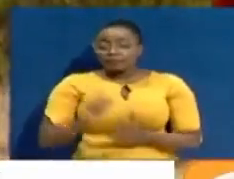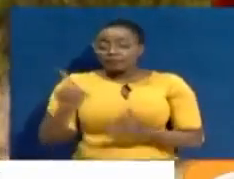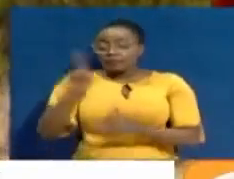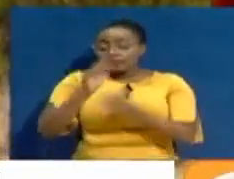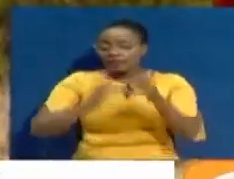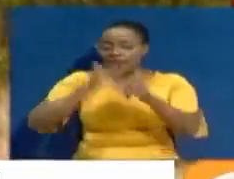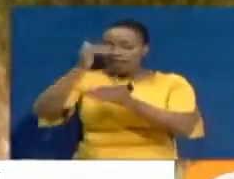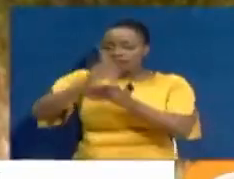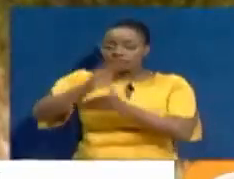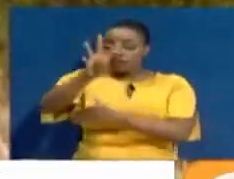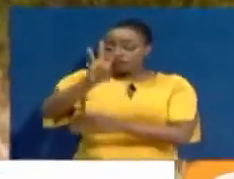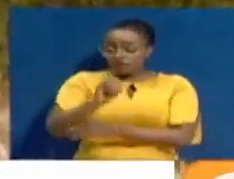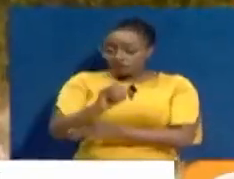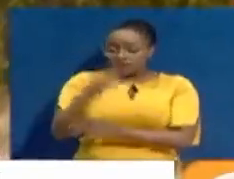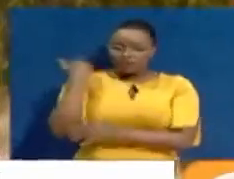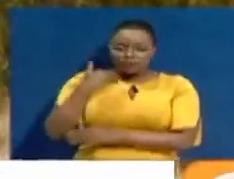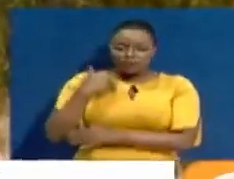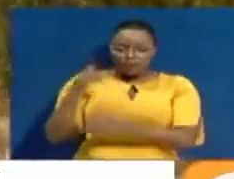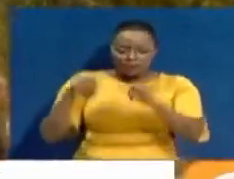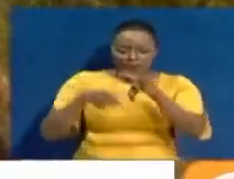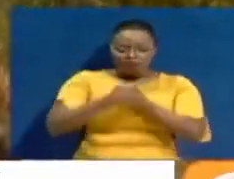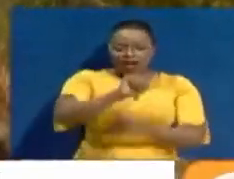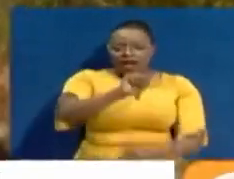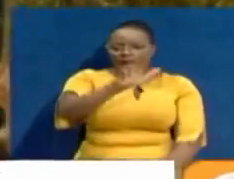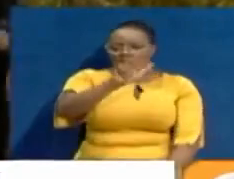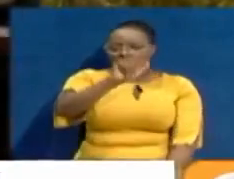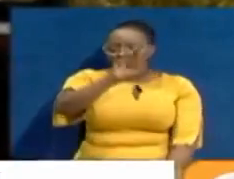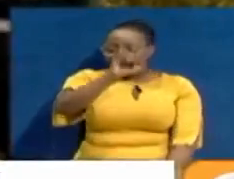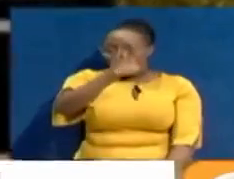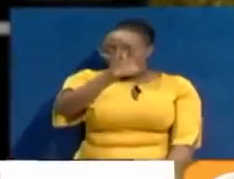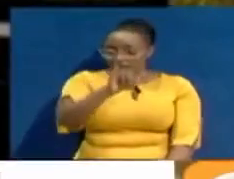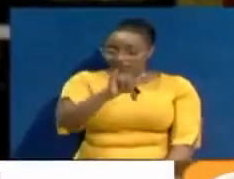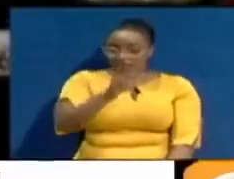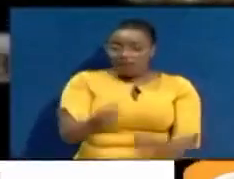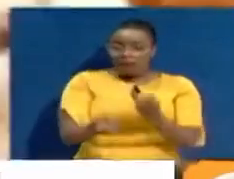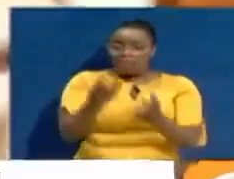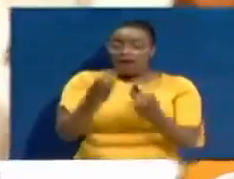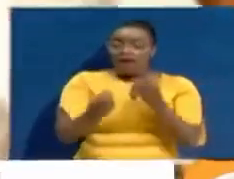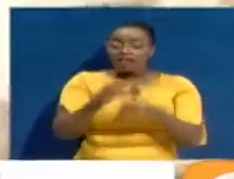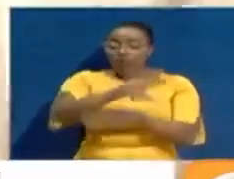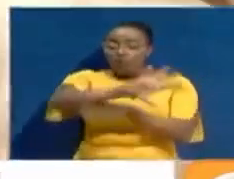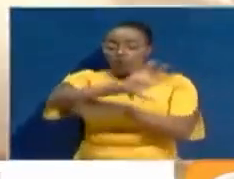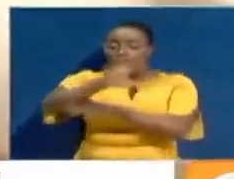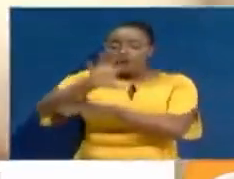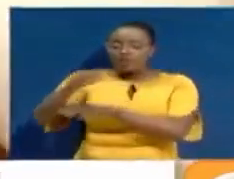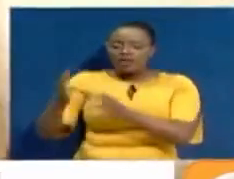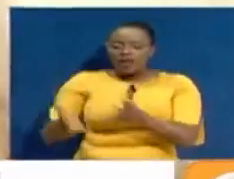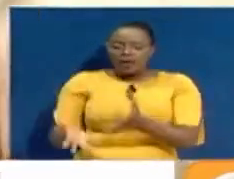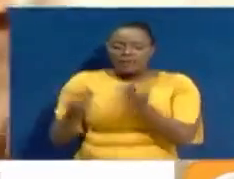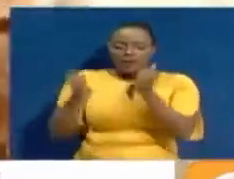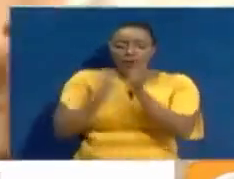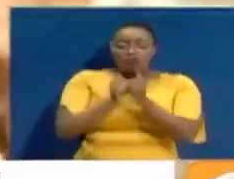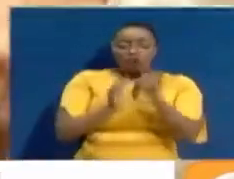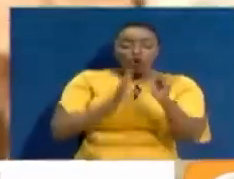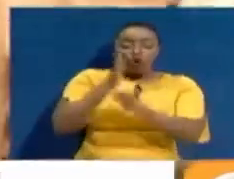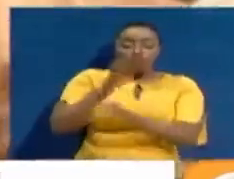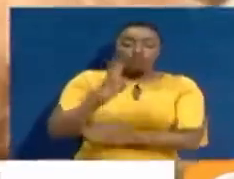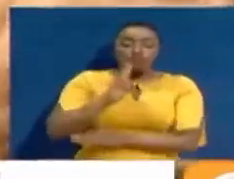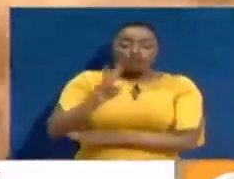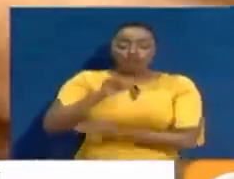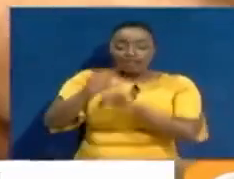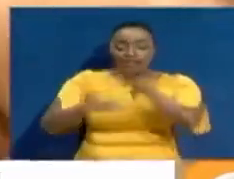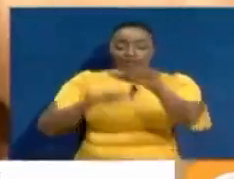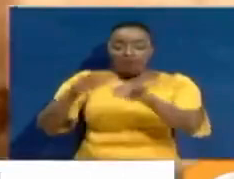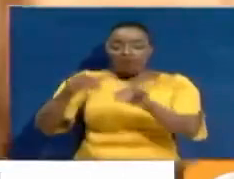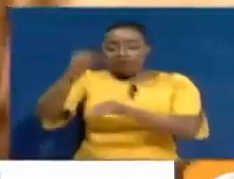A day after 40 bandits raided Arabal area Baringo County and took off with more than 200 livestock, the government